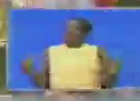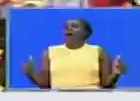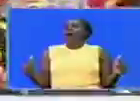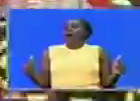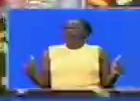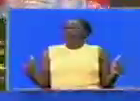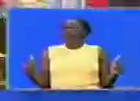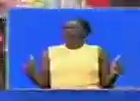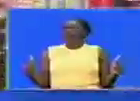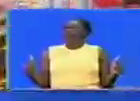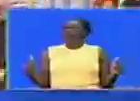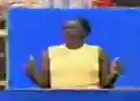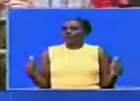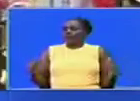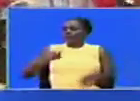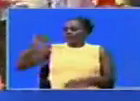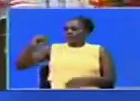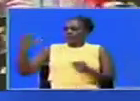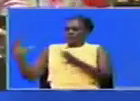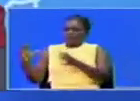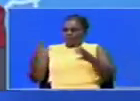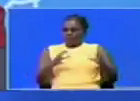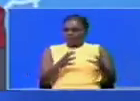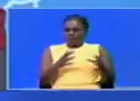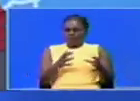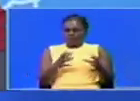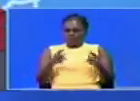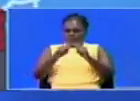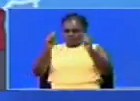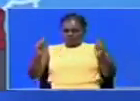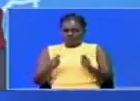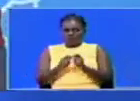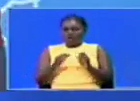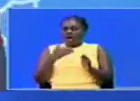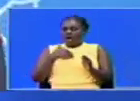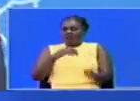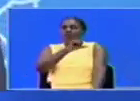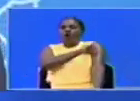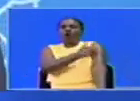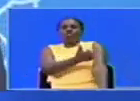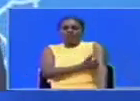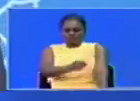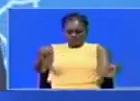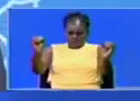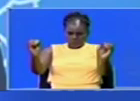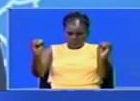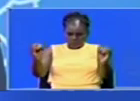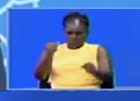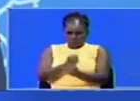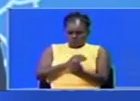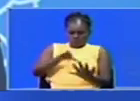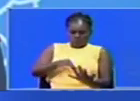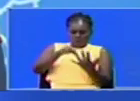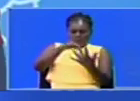the exercise. COD said the Political Parties Disputes Tribunal has no jurisdiction whatsoever to handle nomination